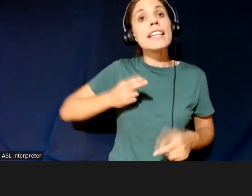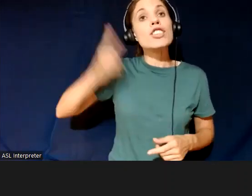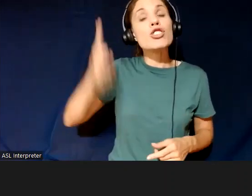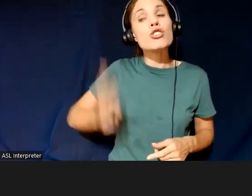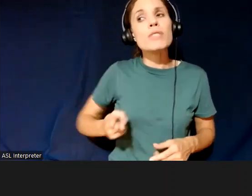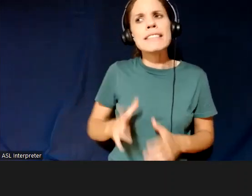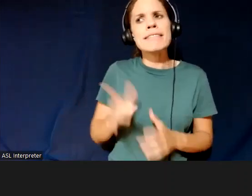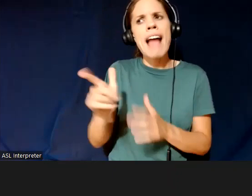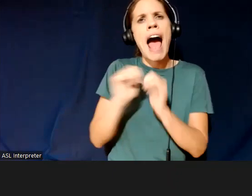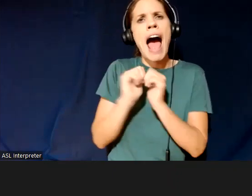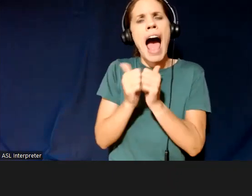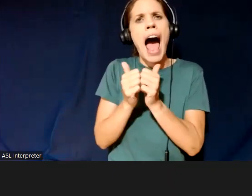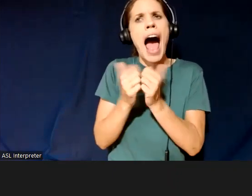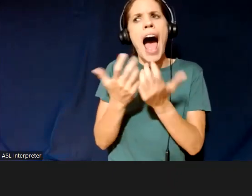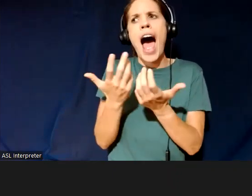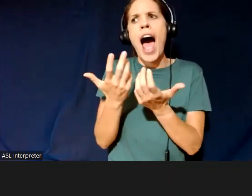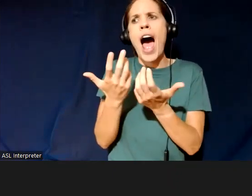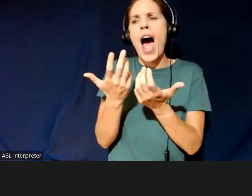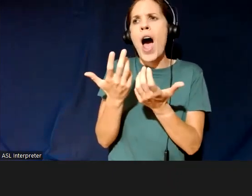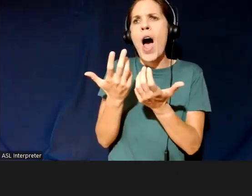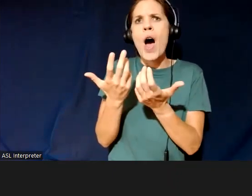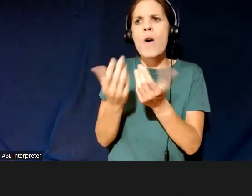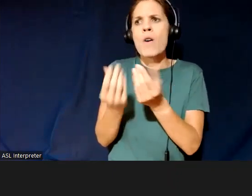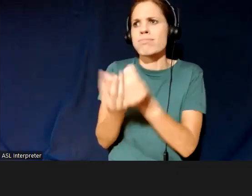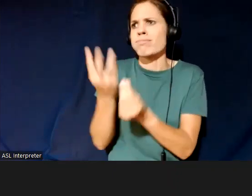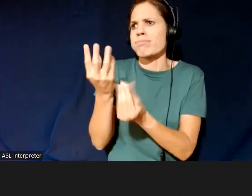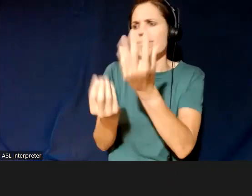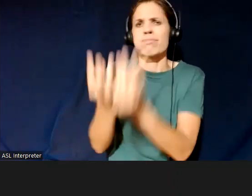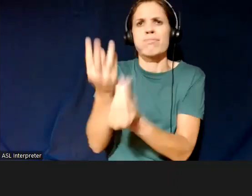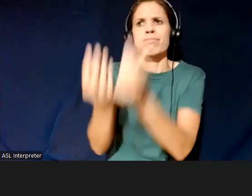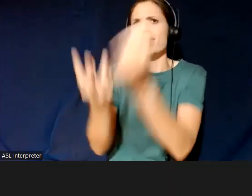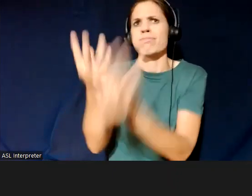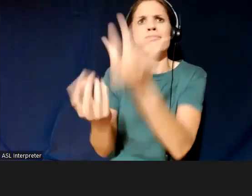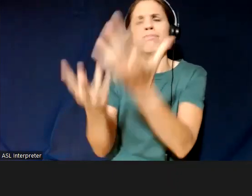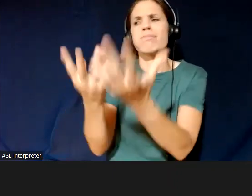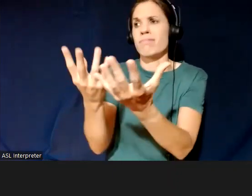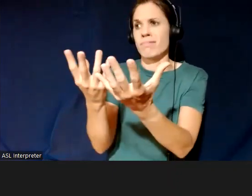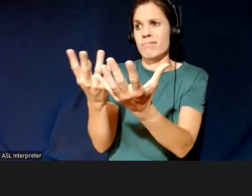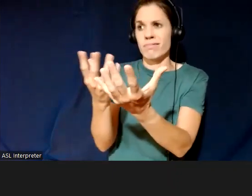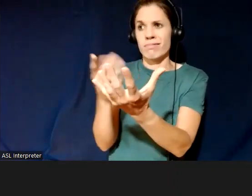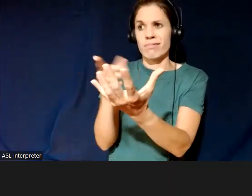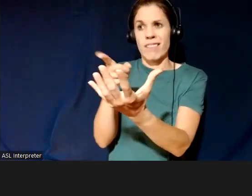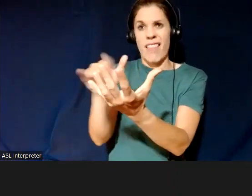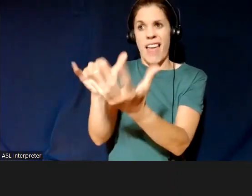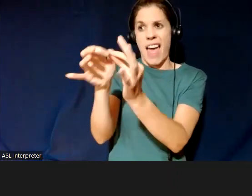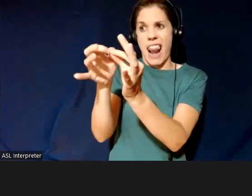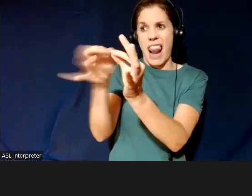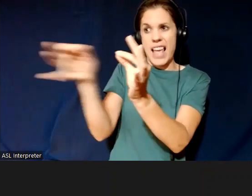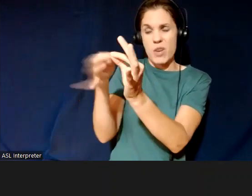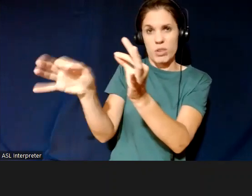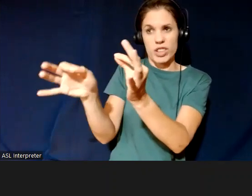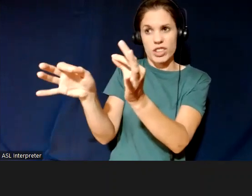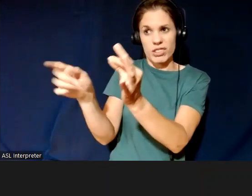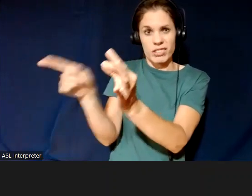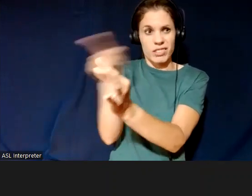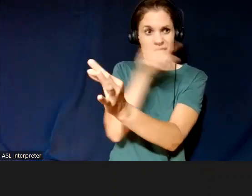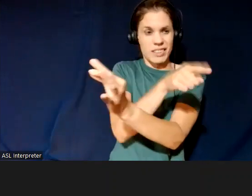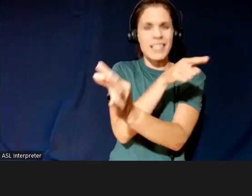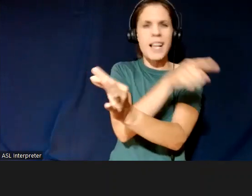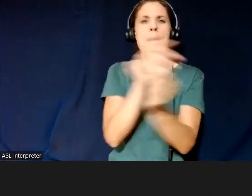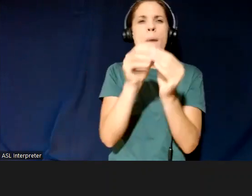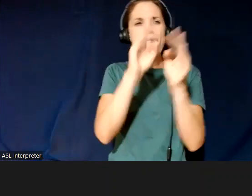reproduce. I don't know that language is captured well in the framework. There is a bias towards vertebrates and plants